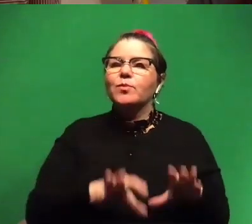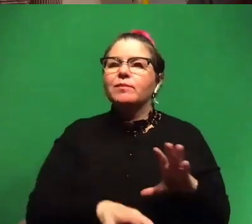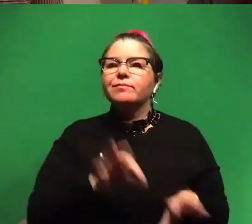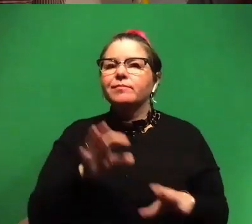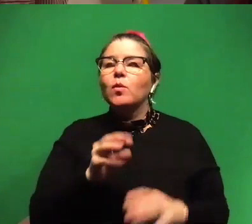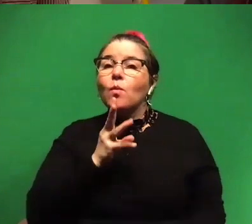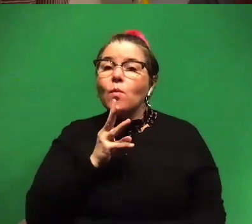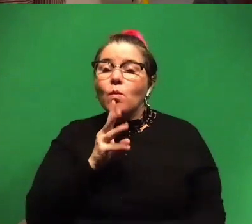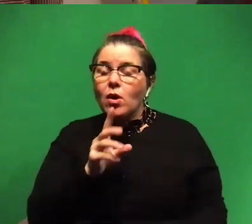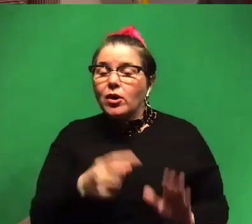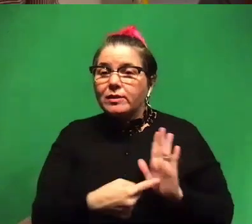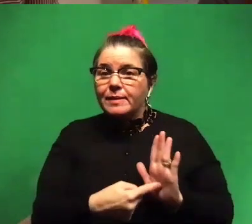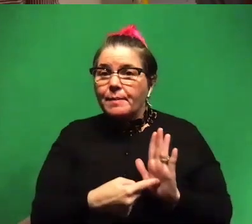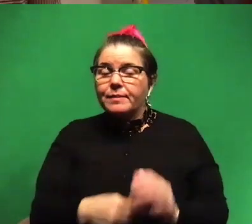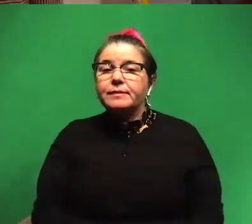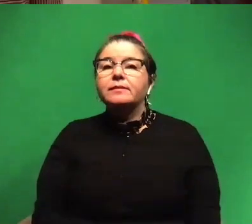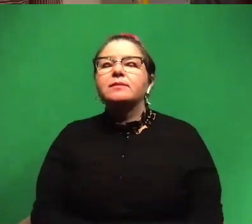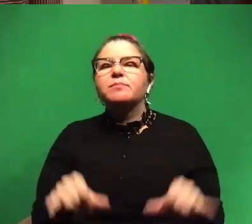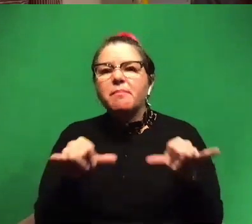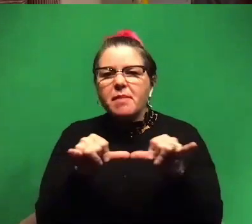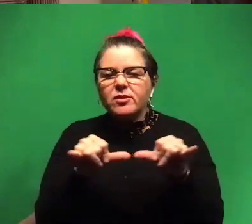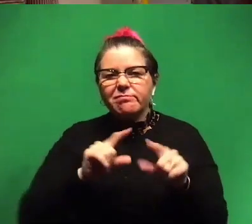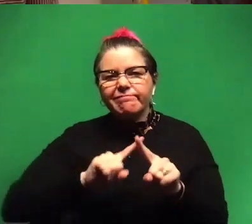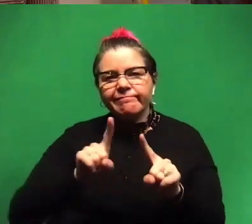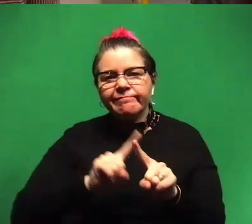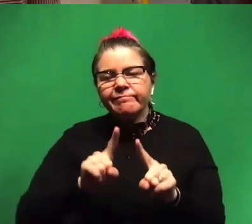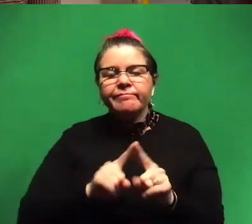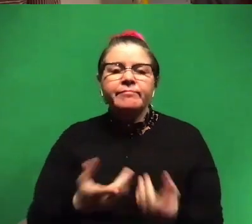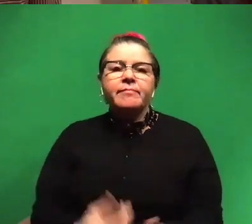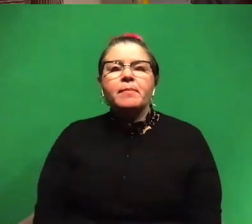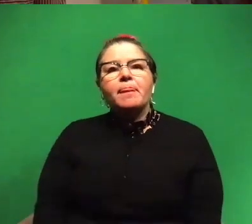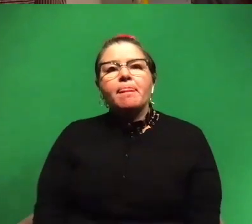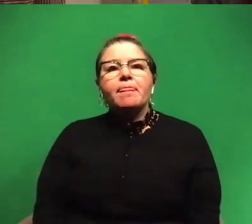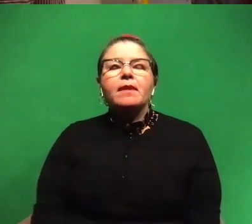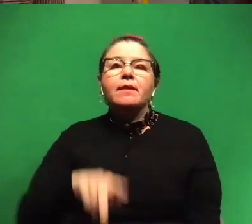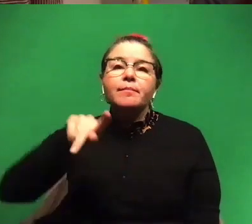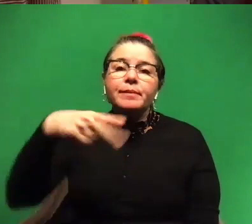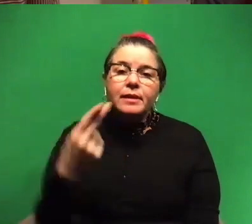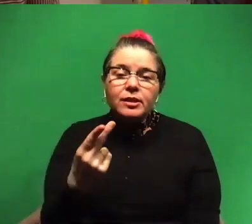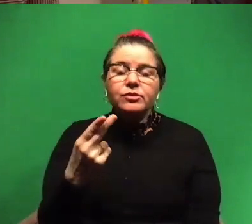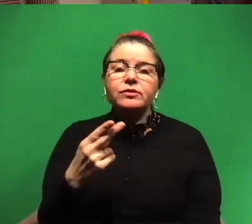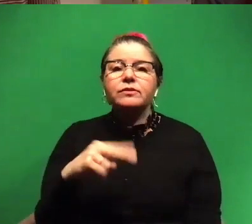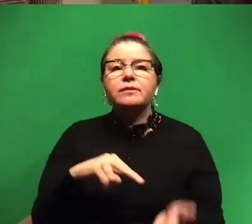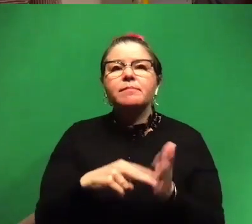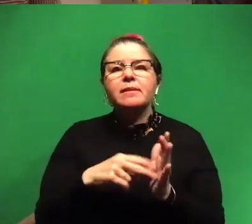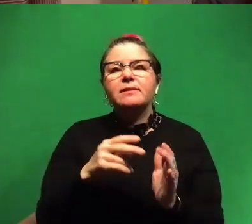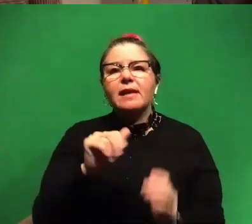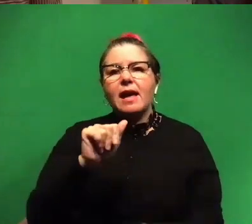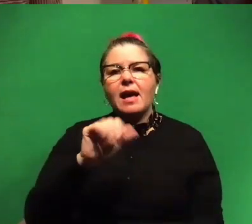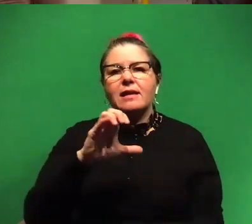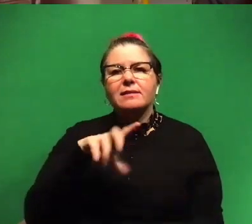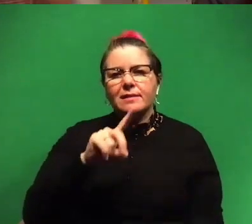water samples, and they'll measure it for a lot of different things. So pH, which is the acidic amount